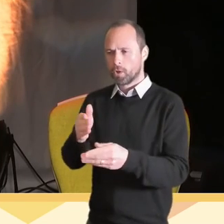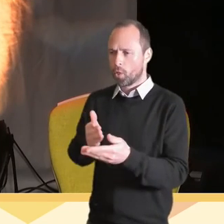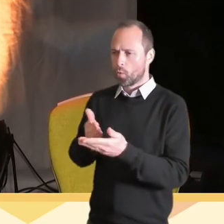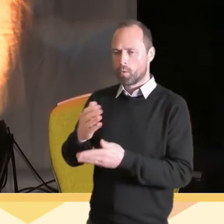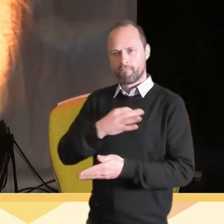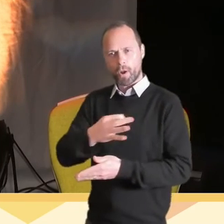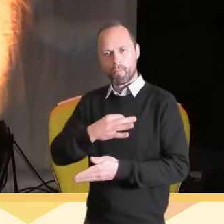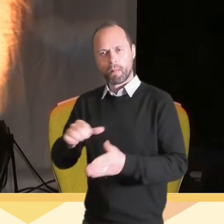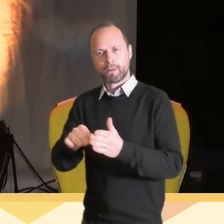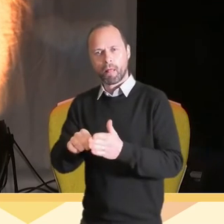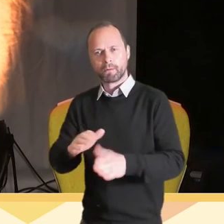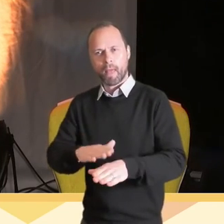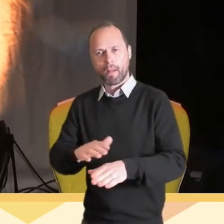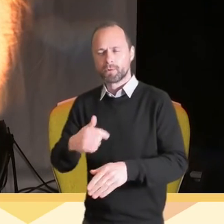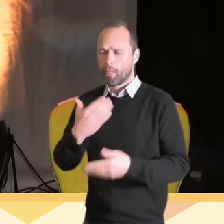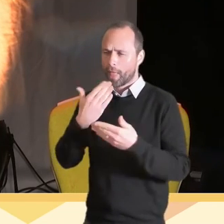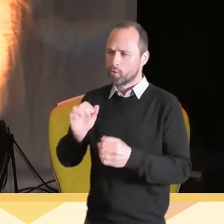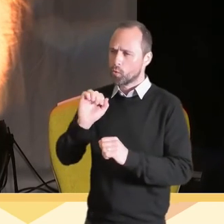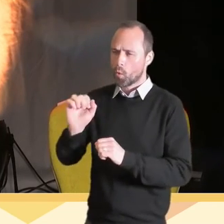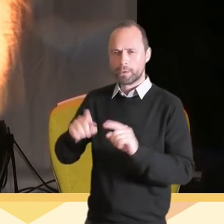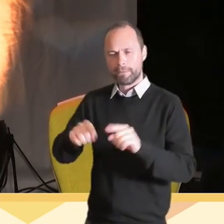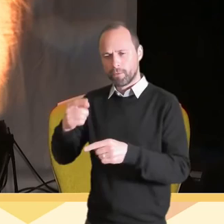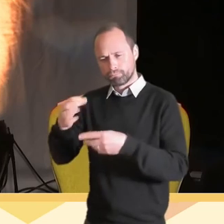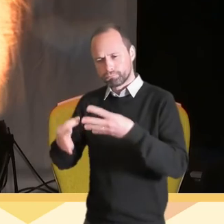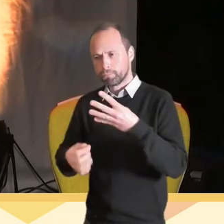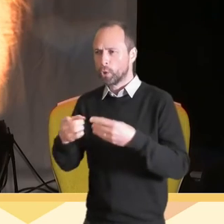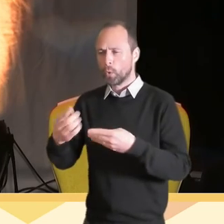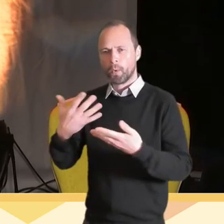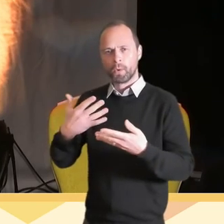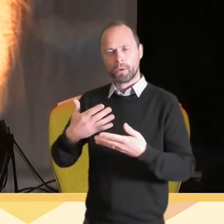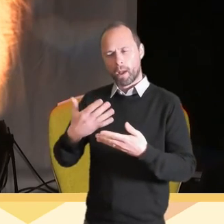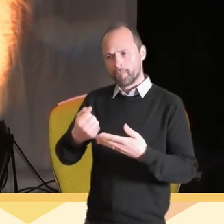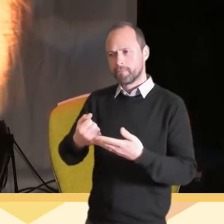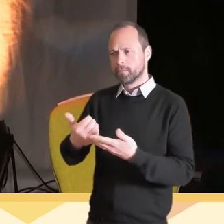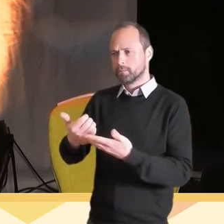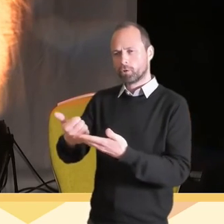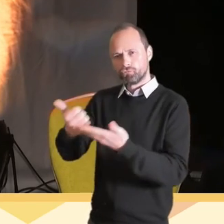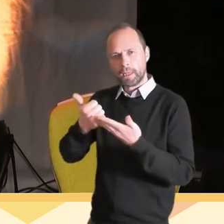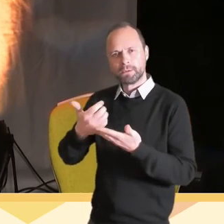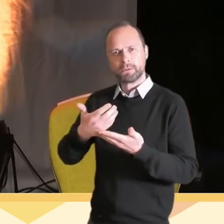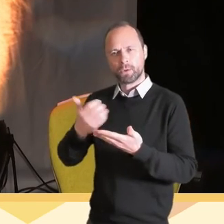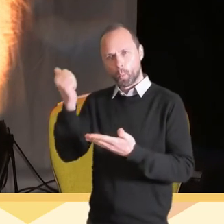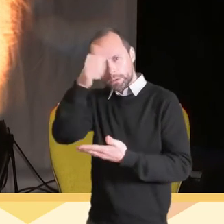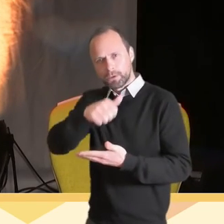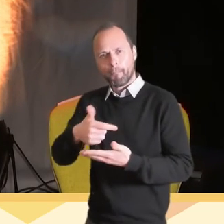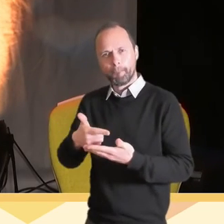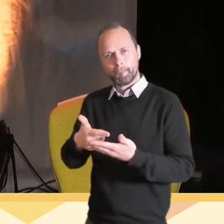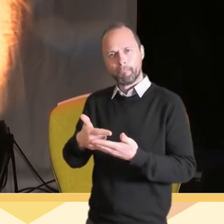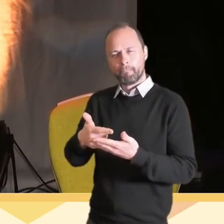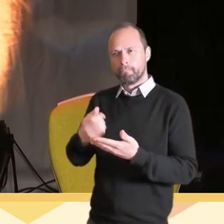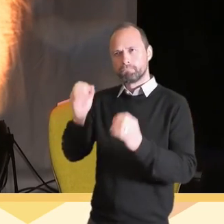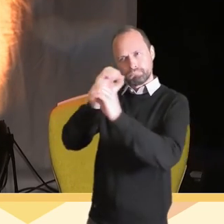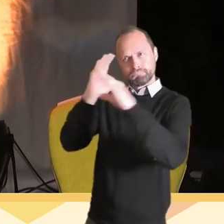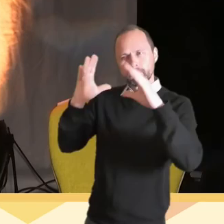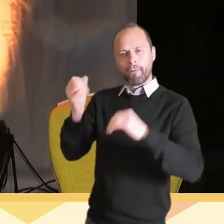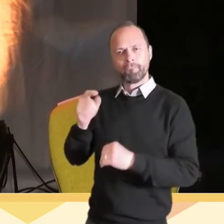important. So we just thank you for all the ways that you've graciously and with your wisdom and insight just contributed in so many ways over us. So thank you for